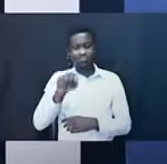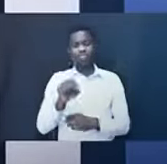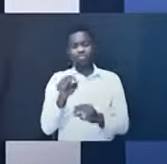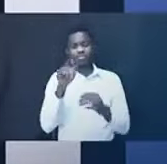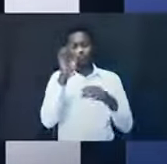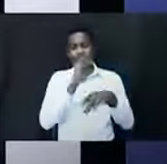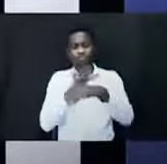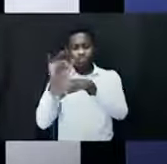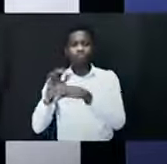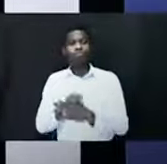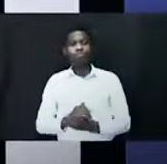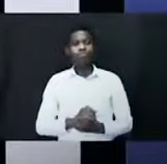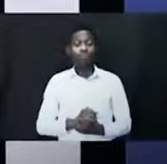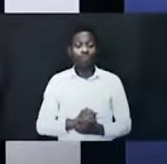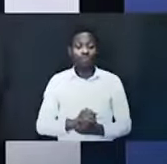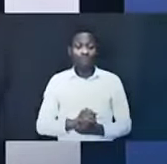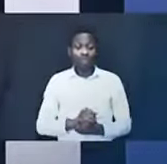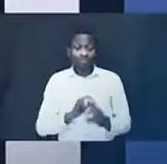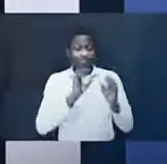takes several forms.